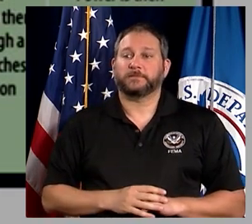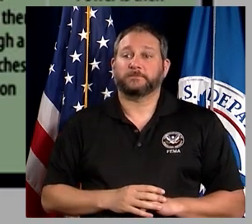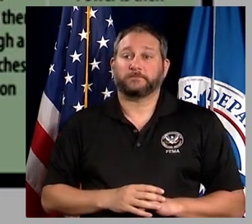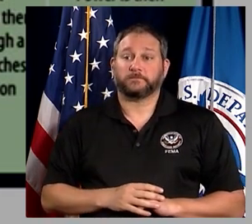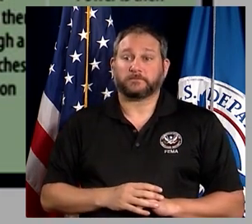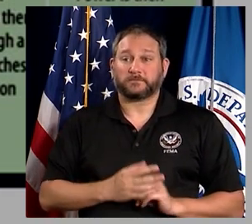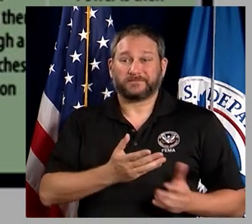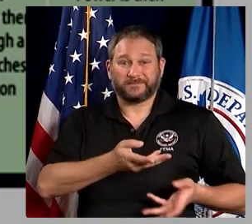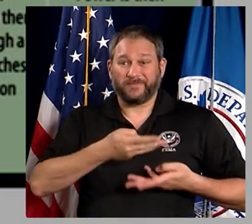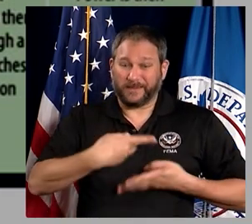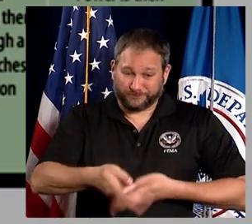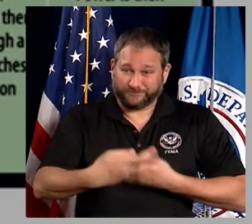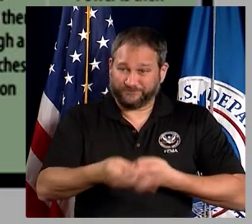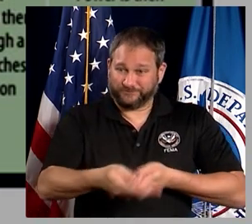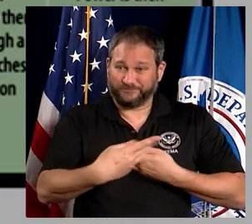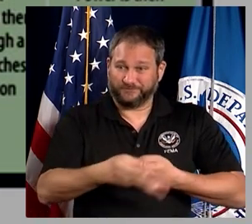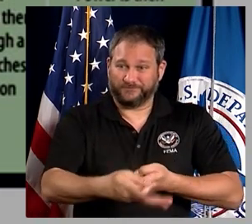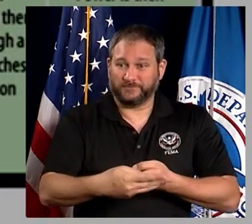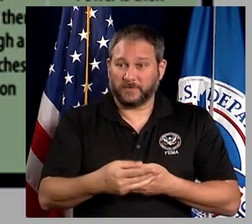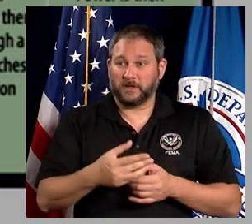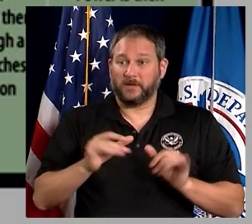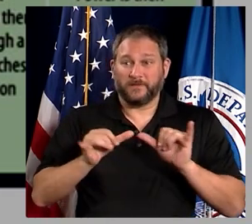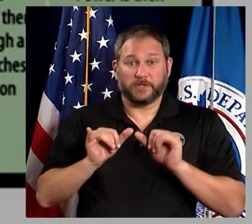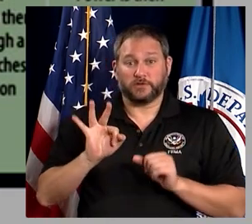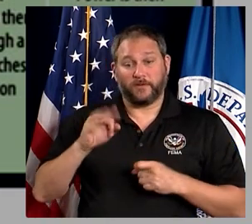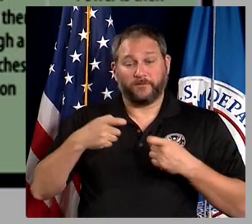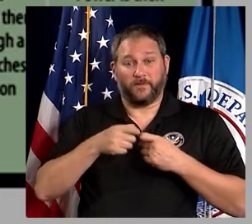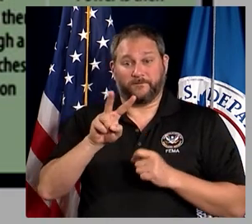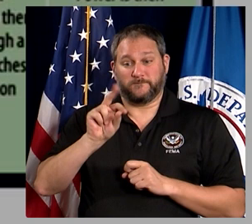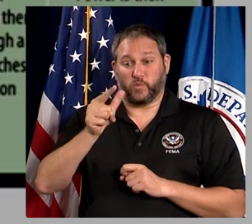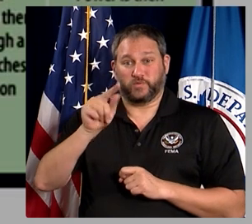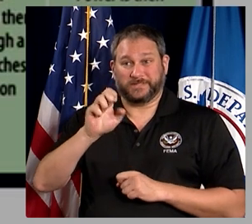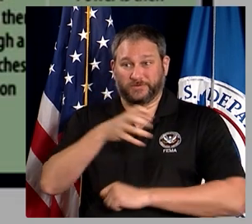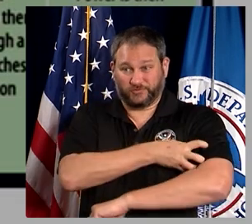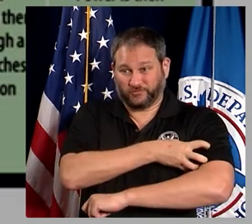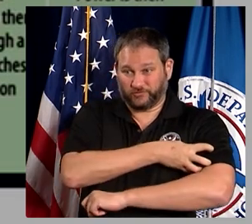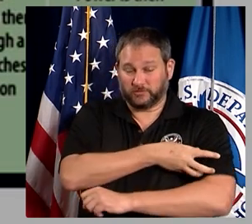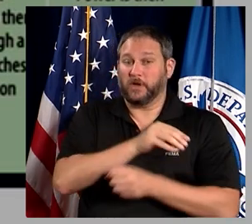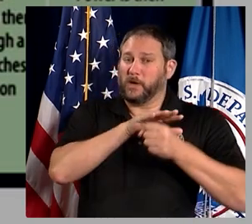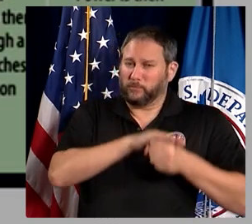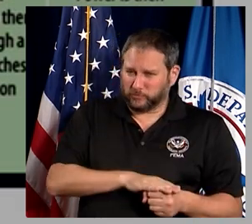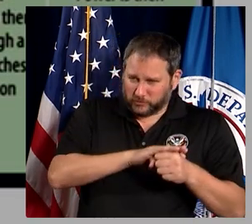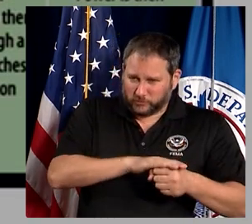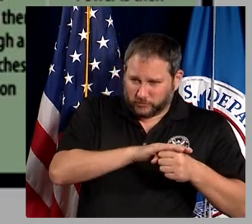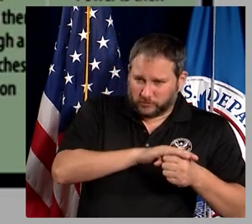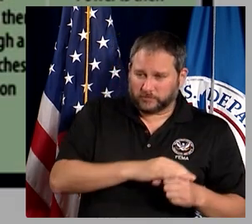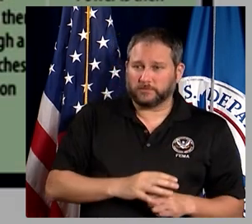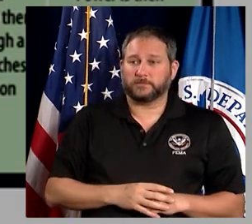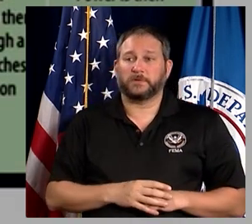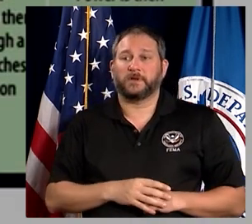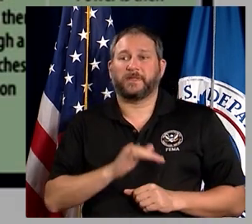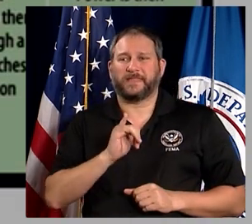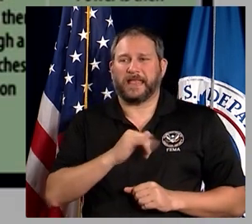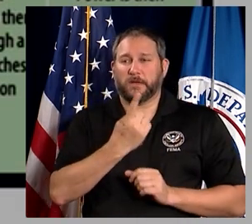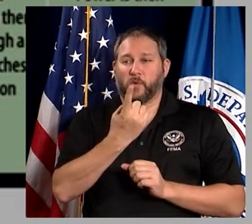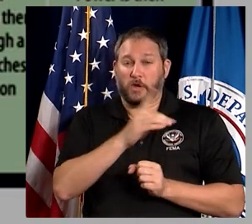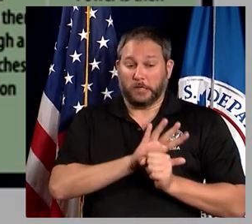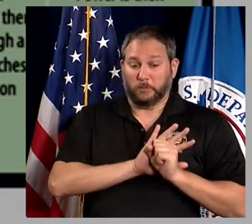line's voltage, the pressure that a line can take. That pressure is what pushes electric current through